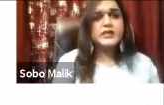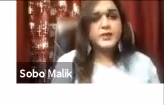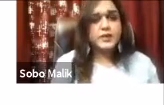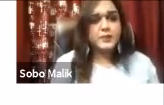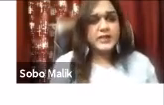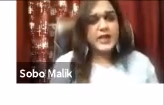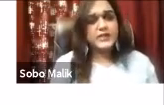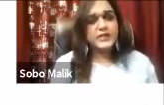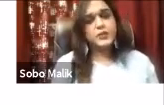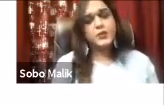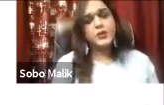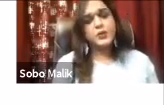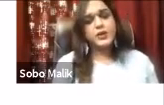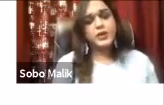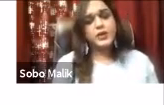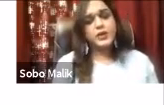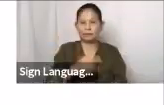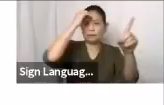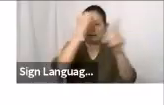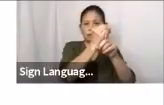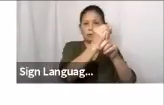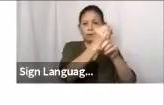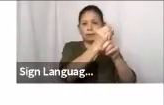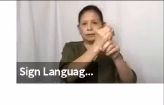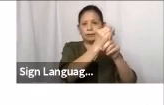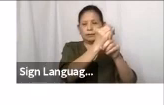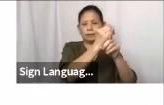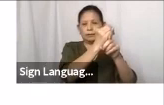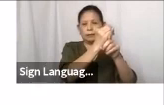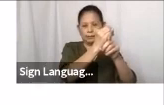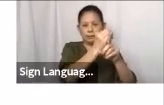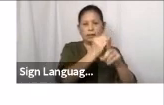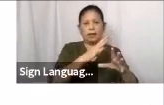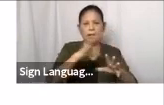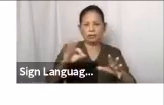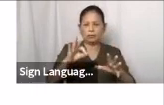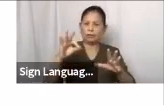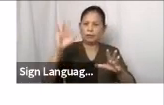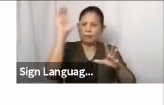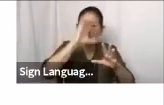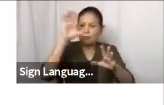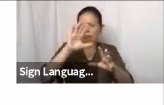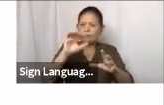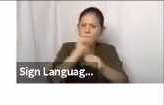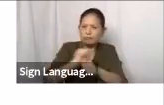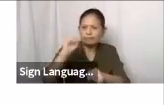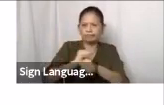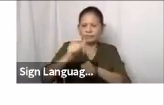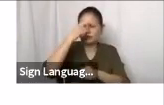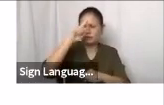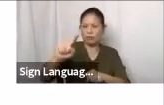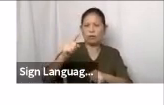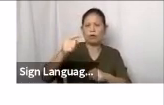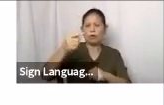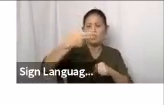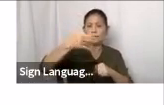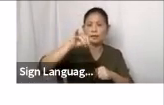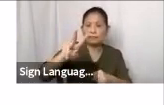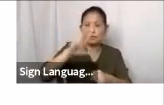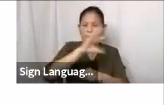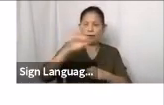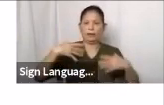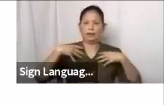for this purpose, as we were working on the health rights and we are working on HIV and AIDS and